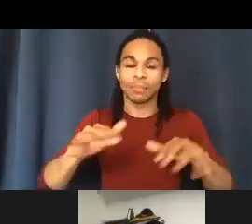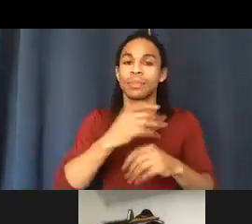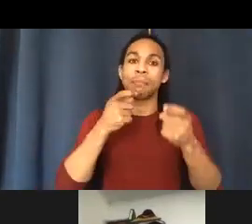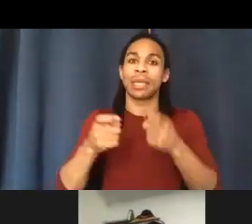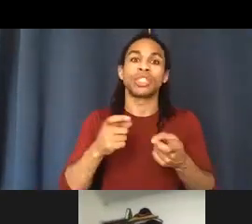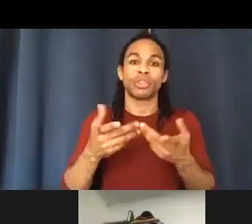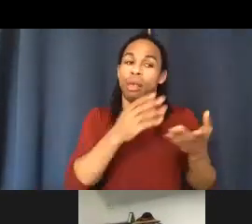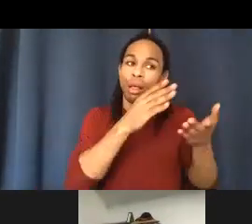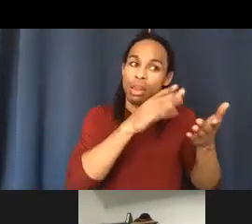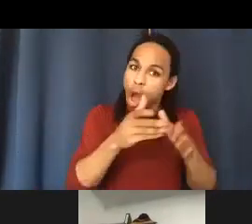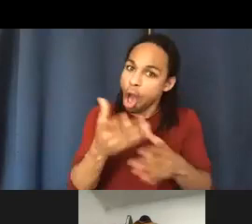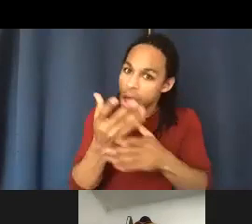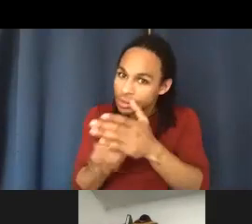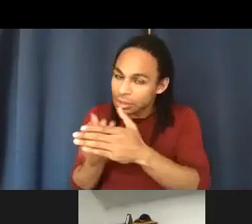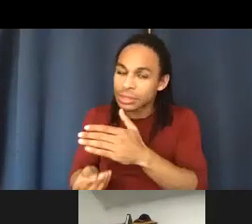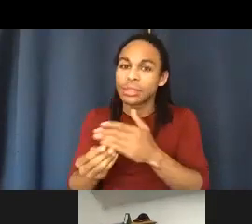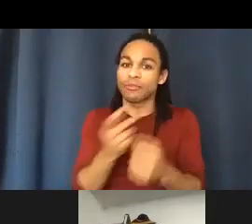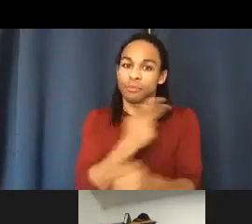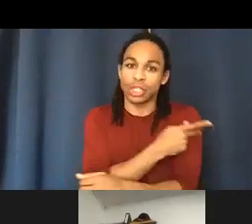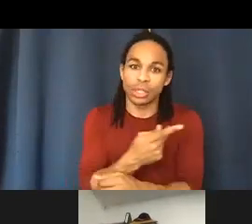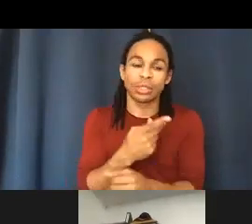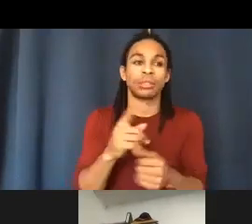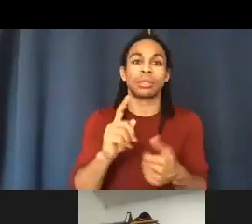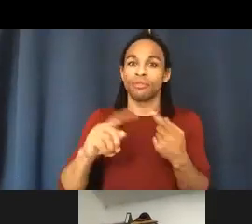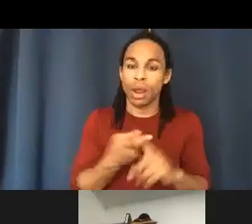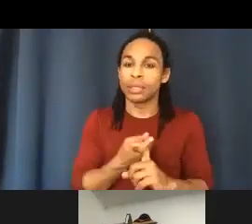patients and friends and even colleagues.